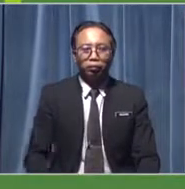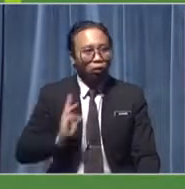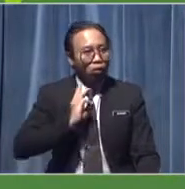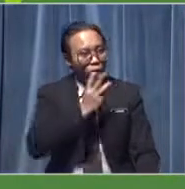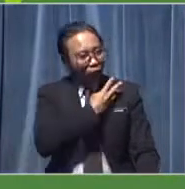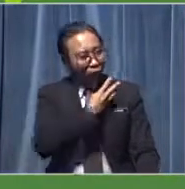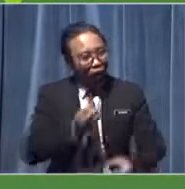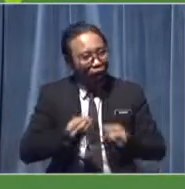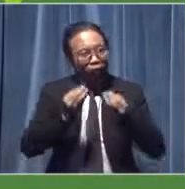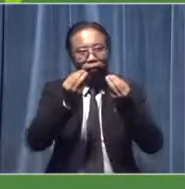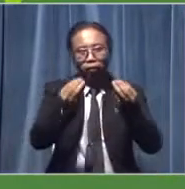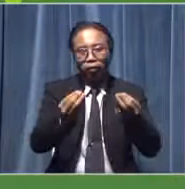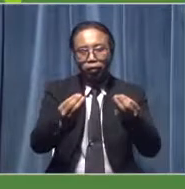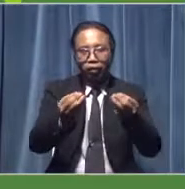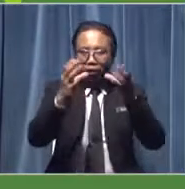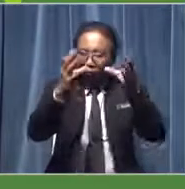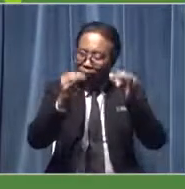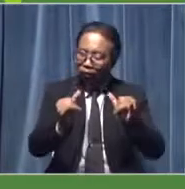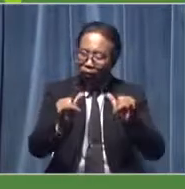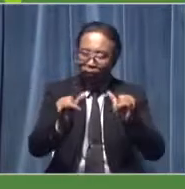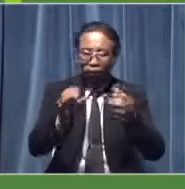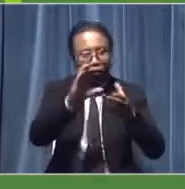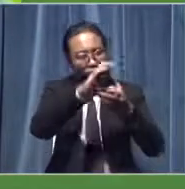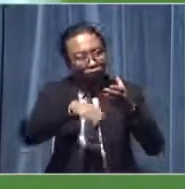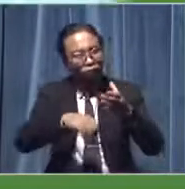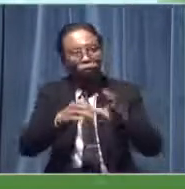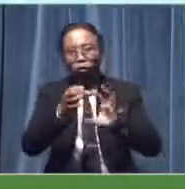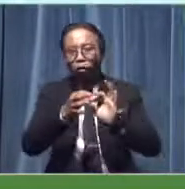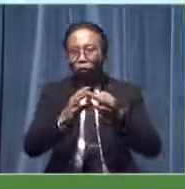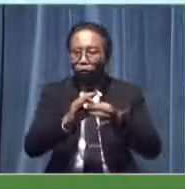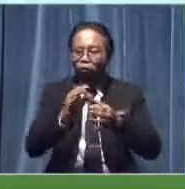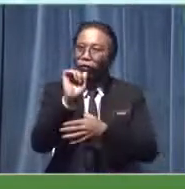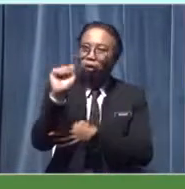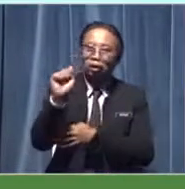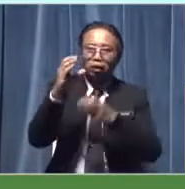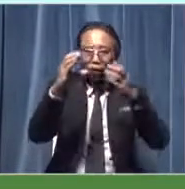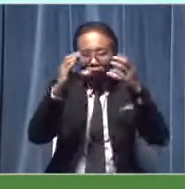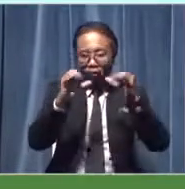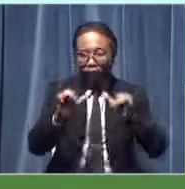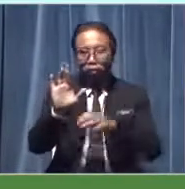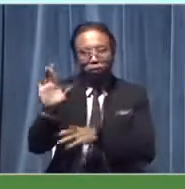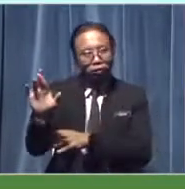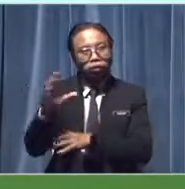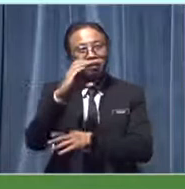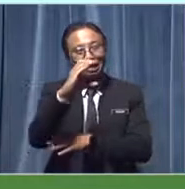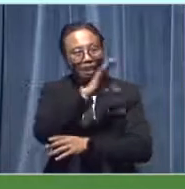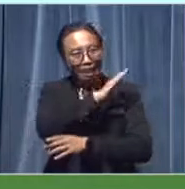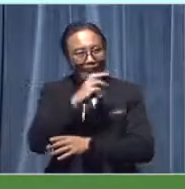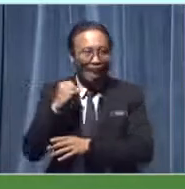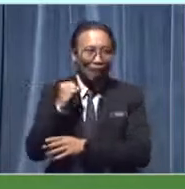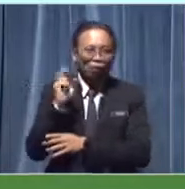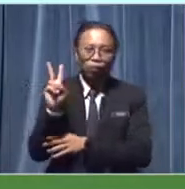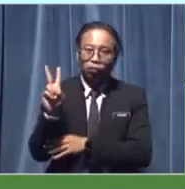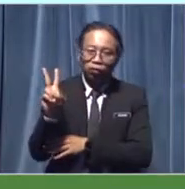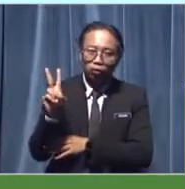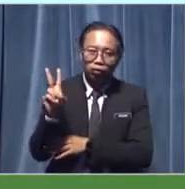We are given capacitance of a capacitor C and voltage supply